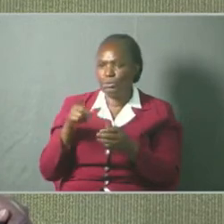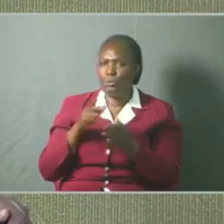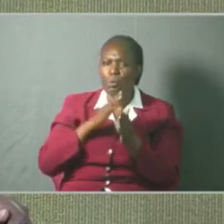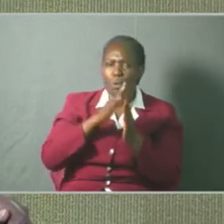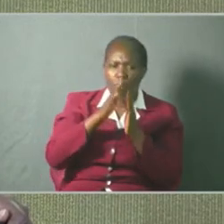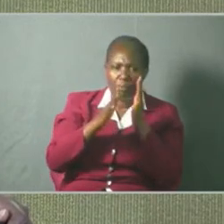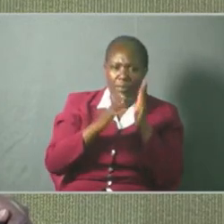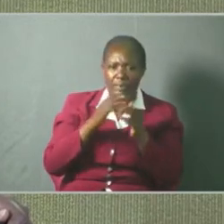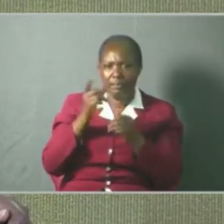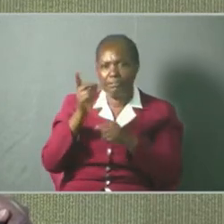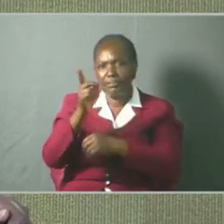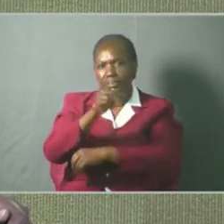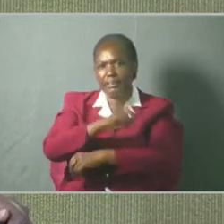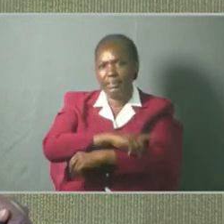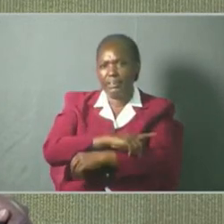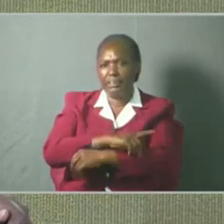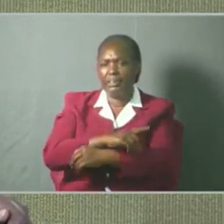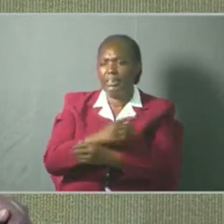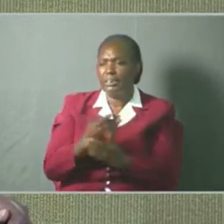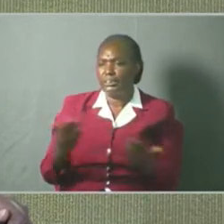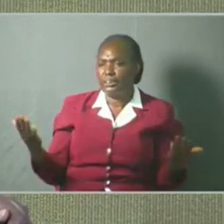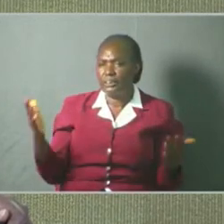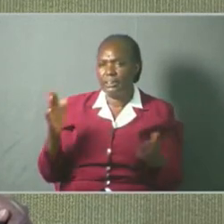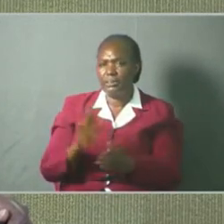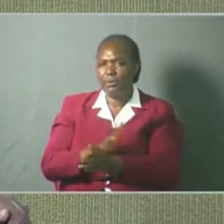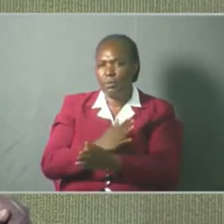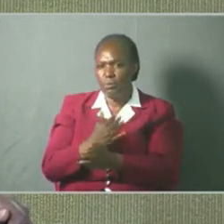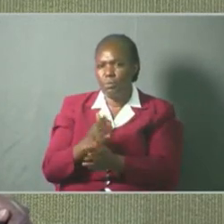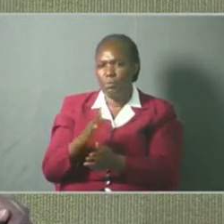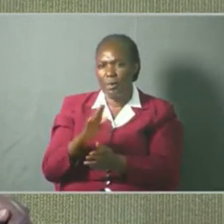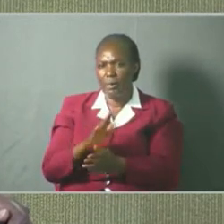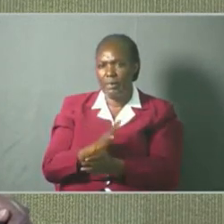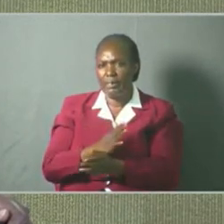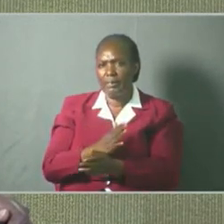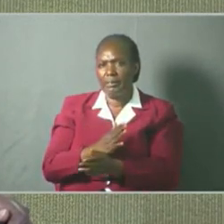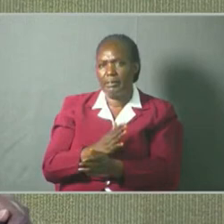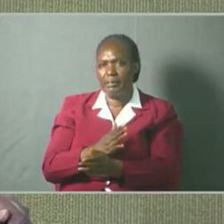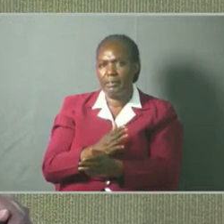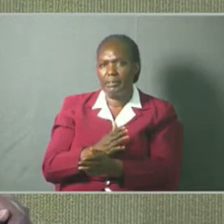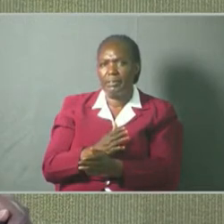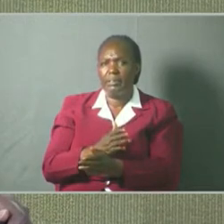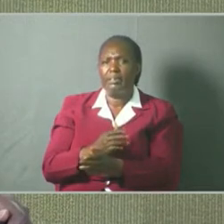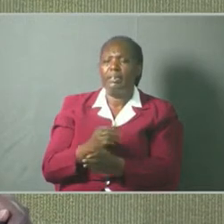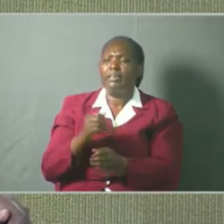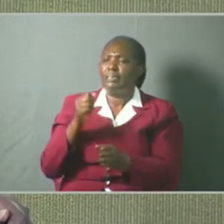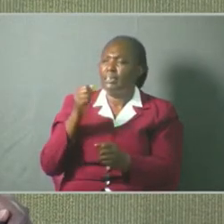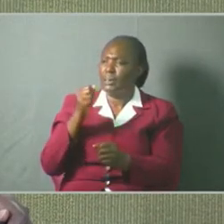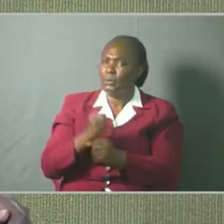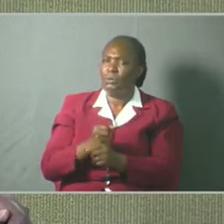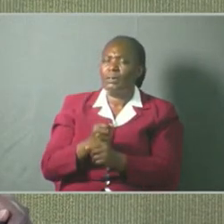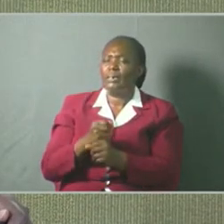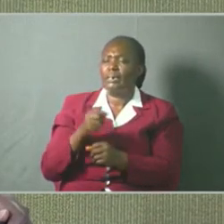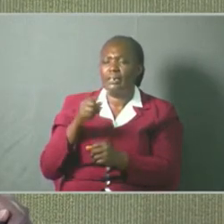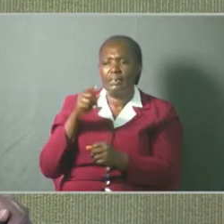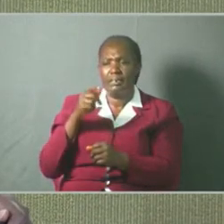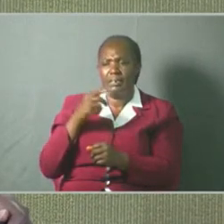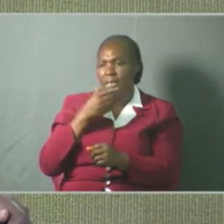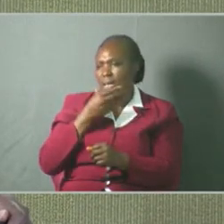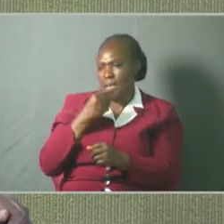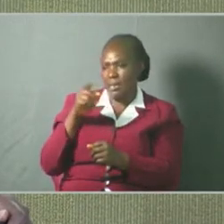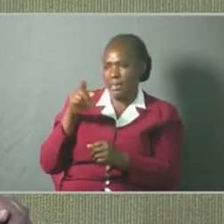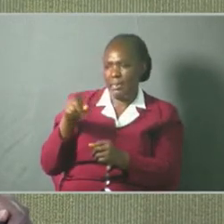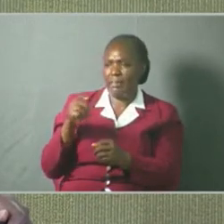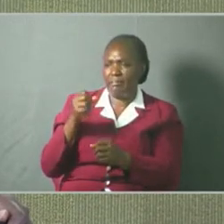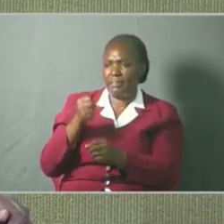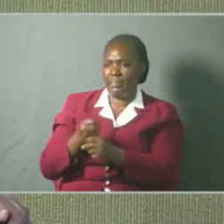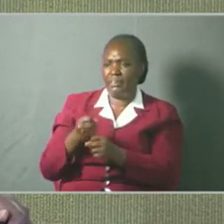the children's choir, for our brother Humphrey, for the work that is done with the children's choir, for our